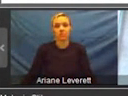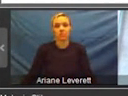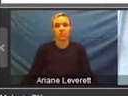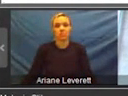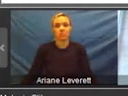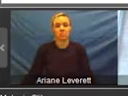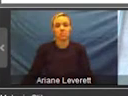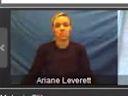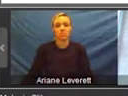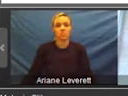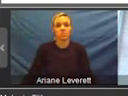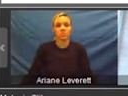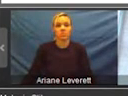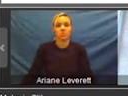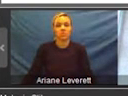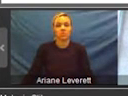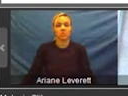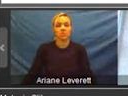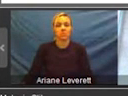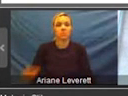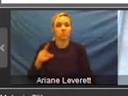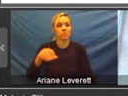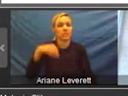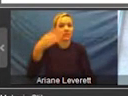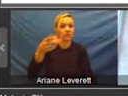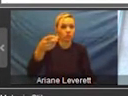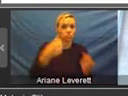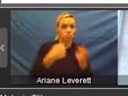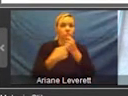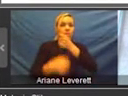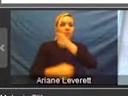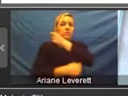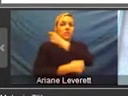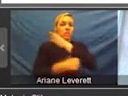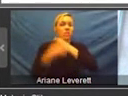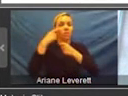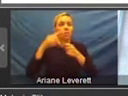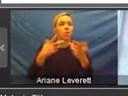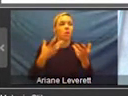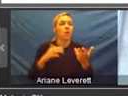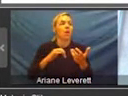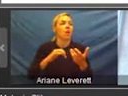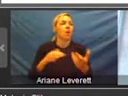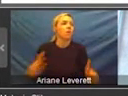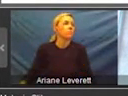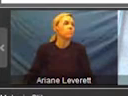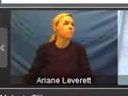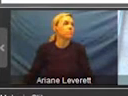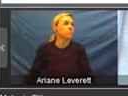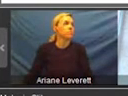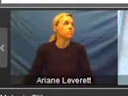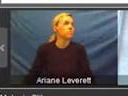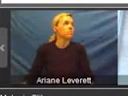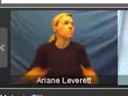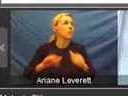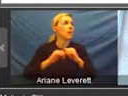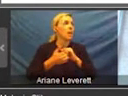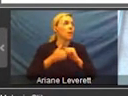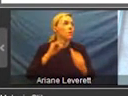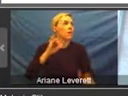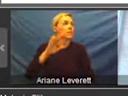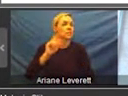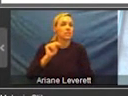for how to make ICTs work in a context that might